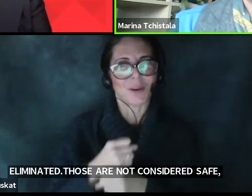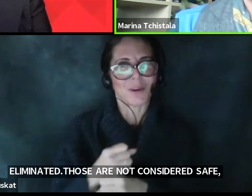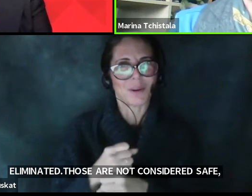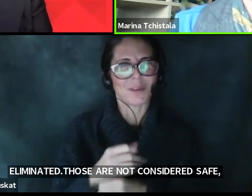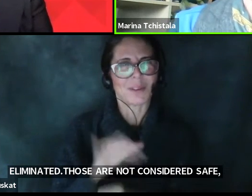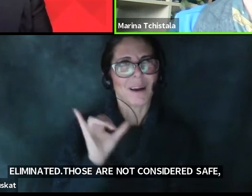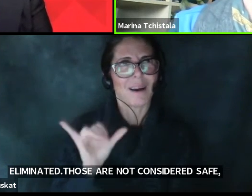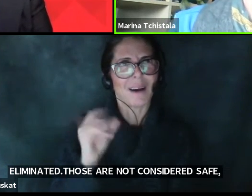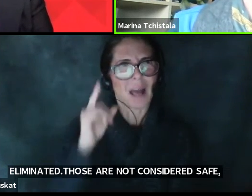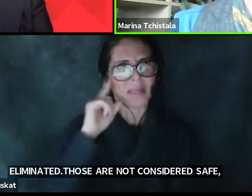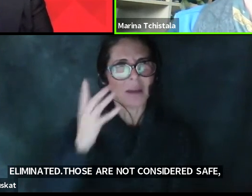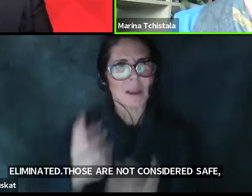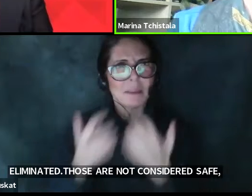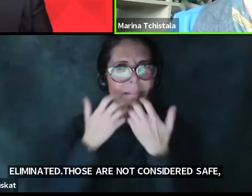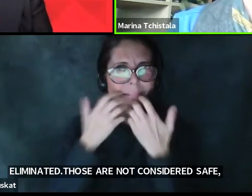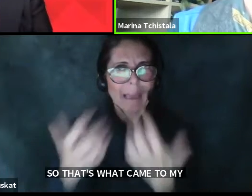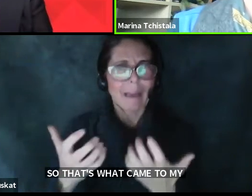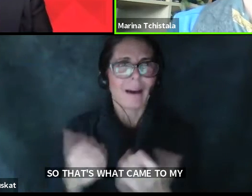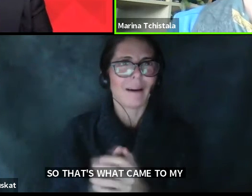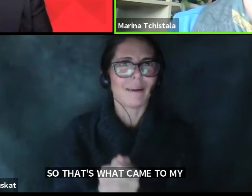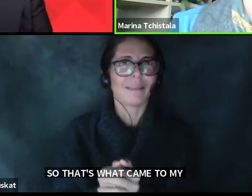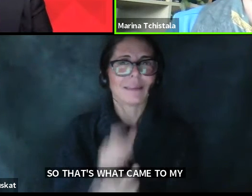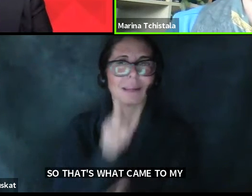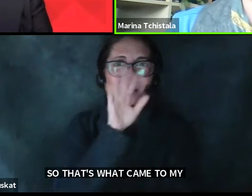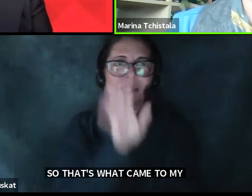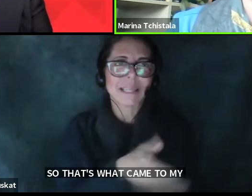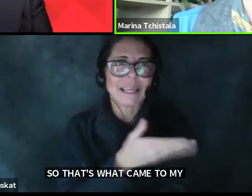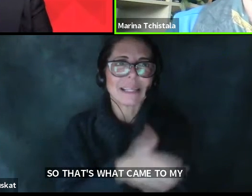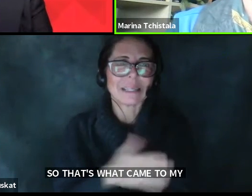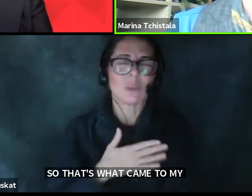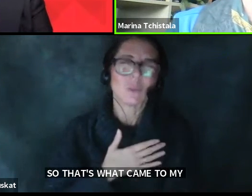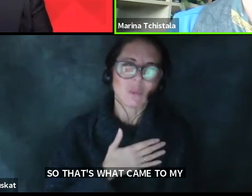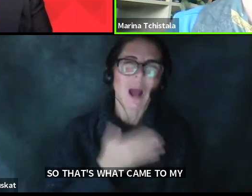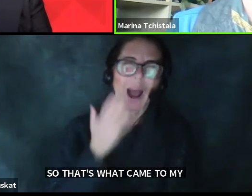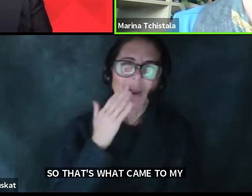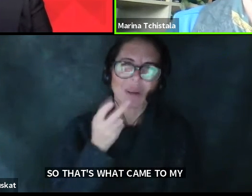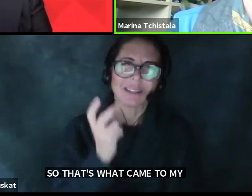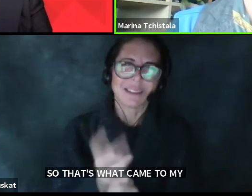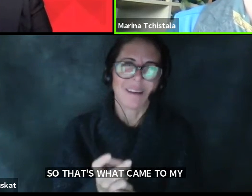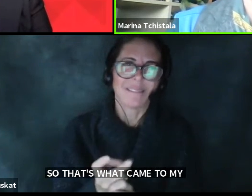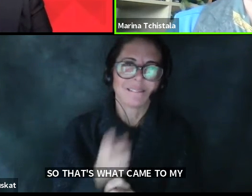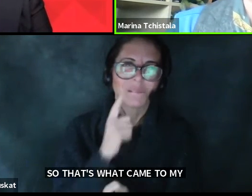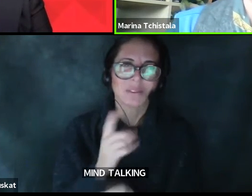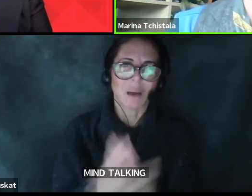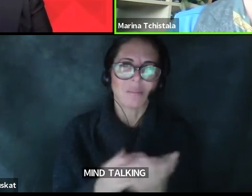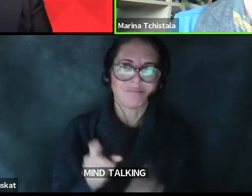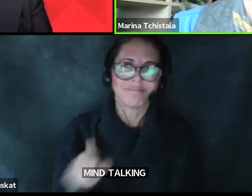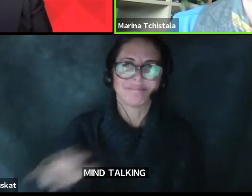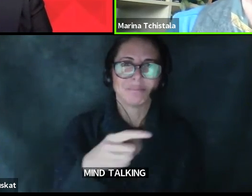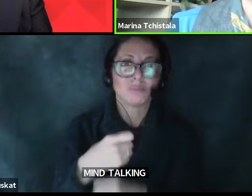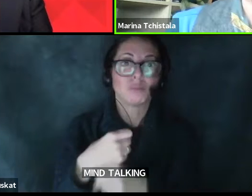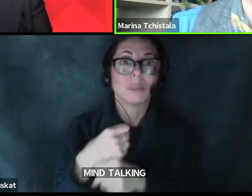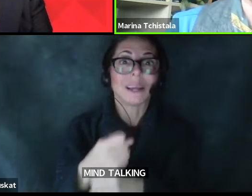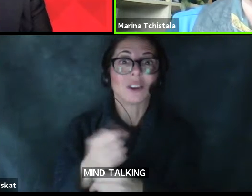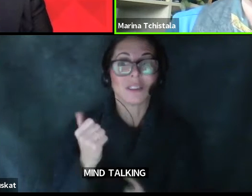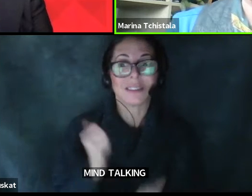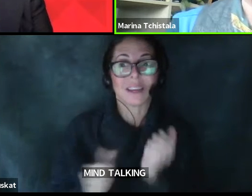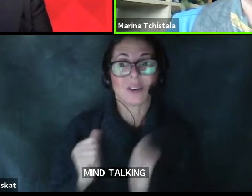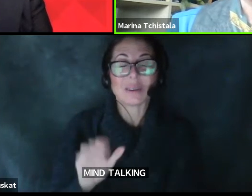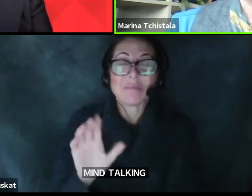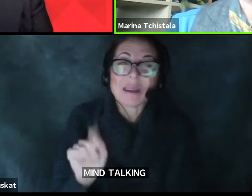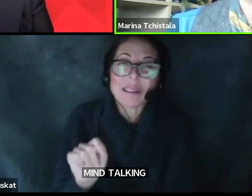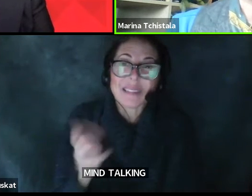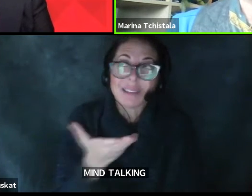productions. I know this may be quite challenging for some productions, but that's kind of a guidance to